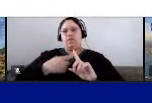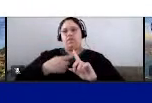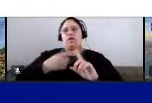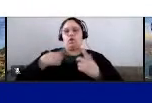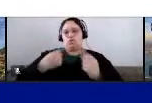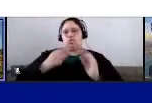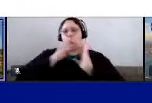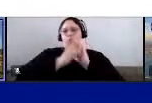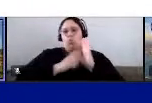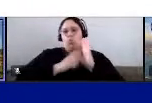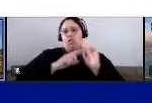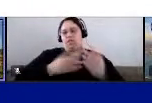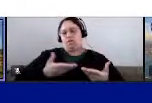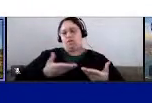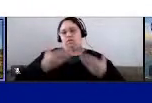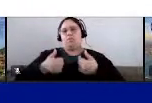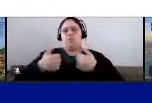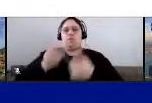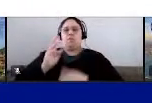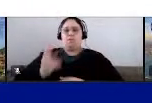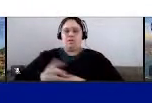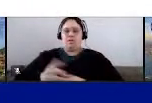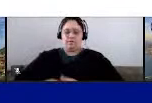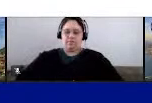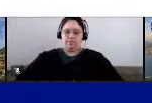you. Okie dokie.